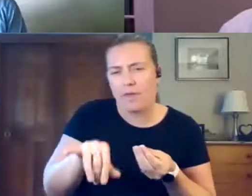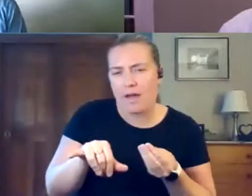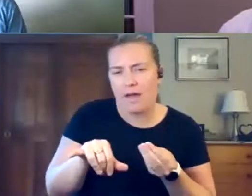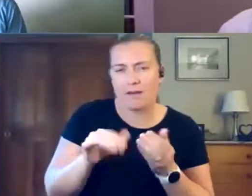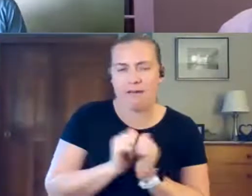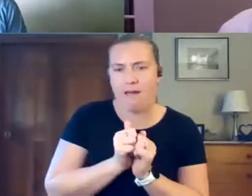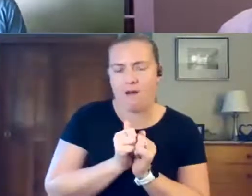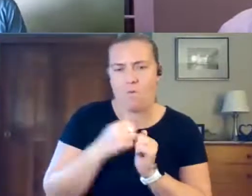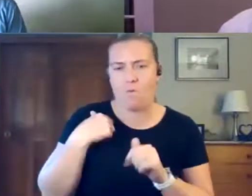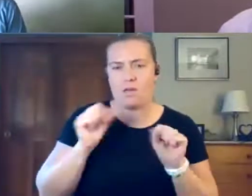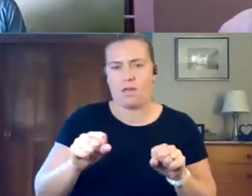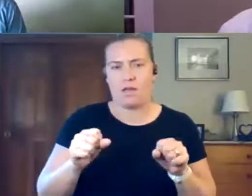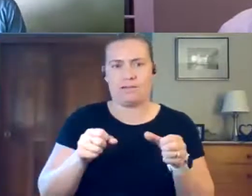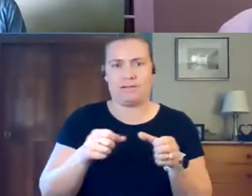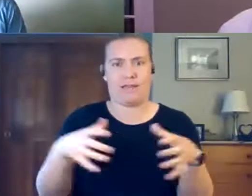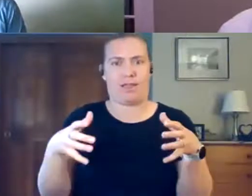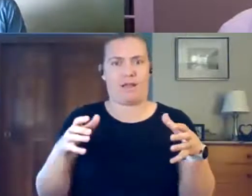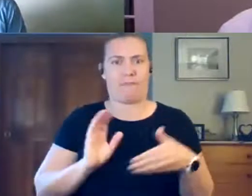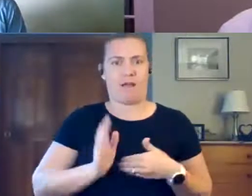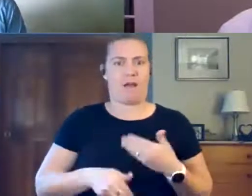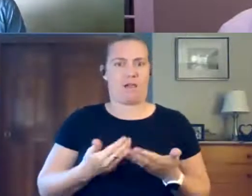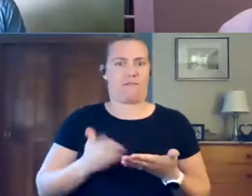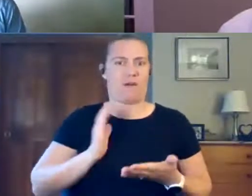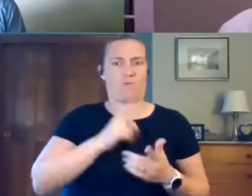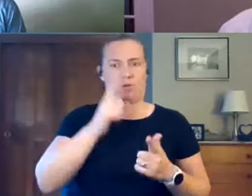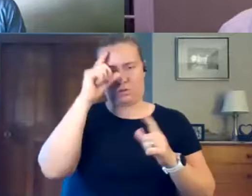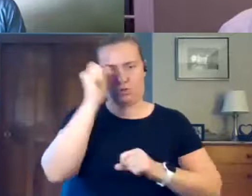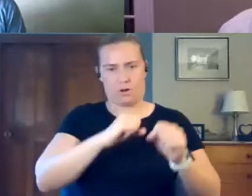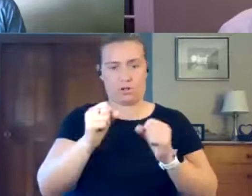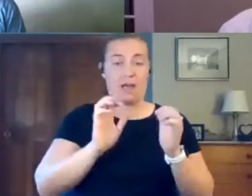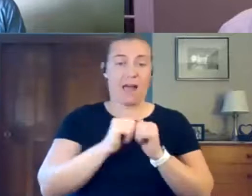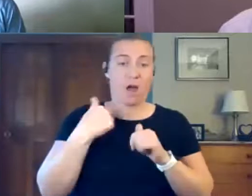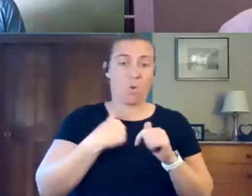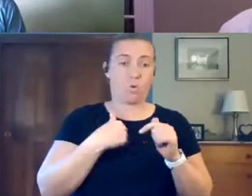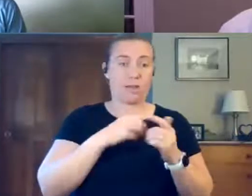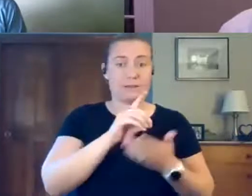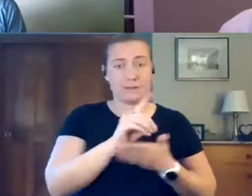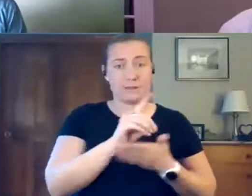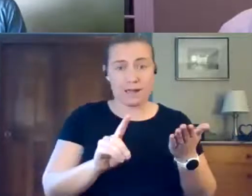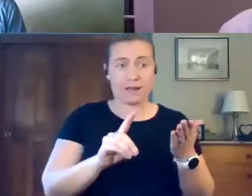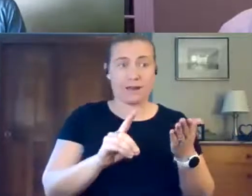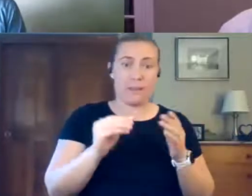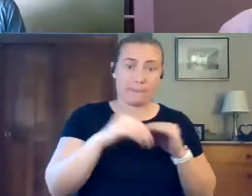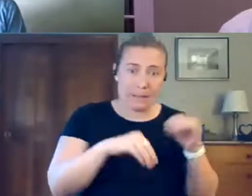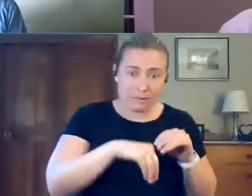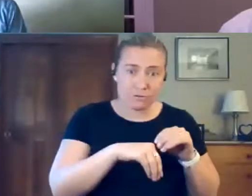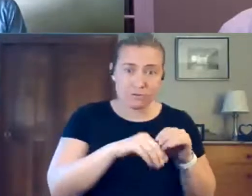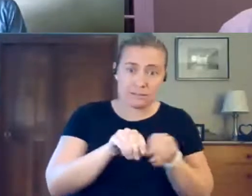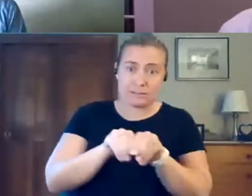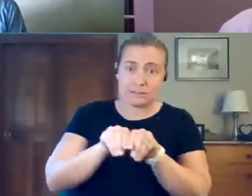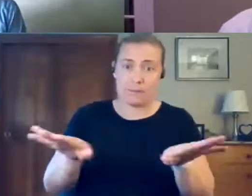for scaling up those strategies, the way we design them, the way we package them, and the way we disseminate them?